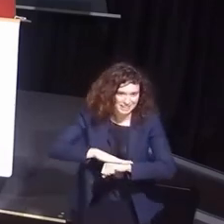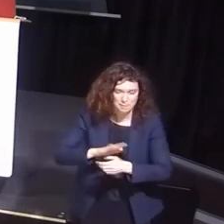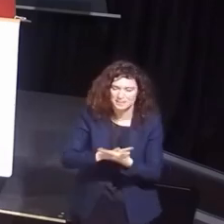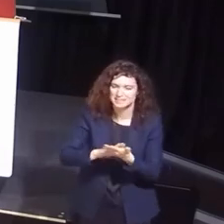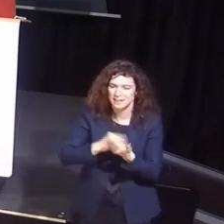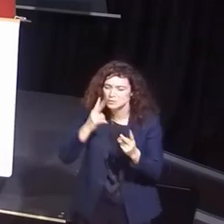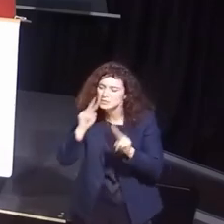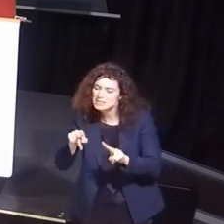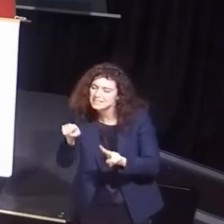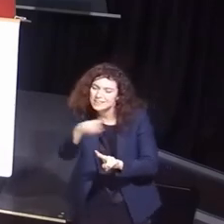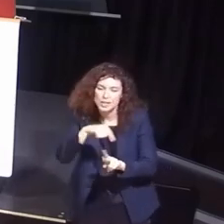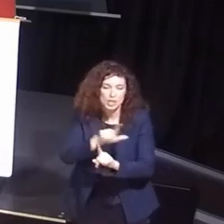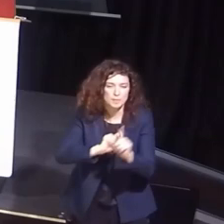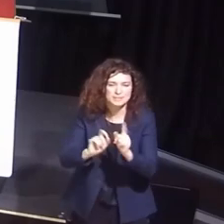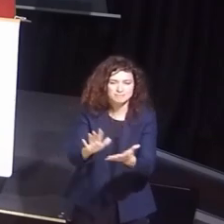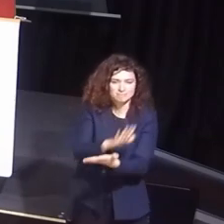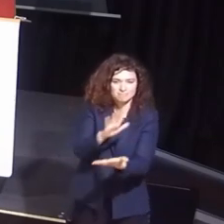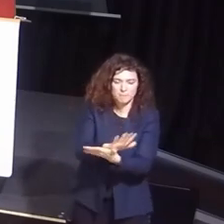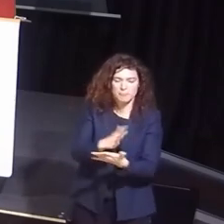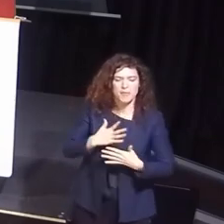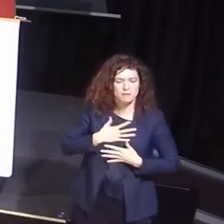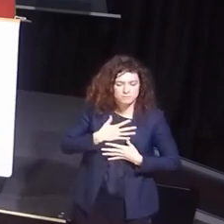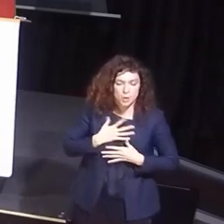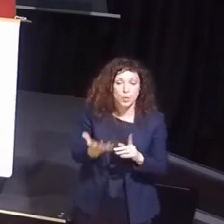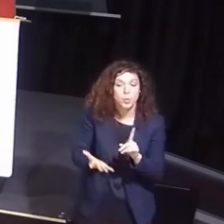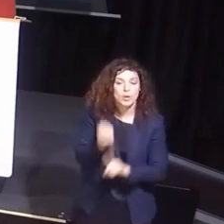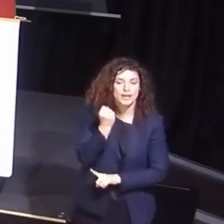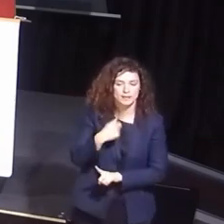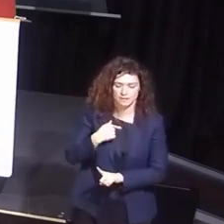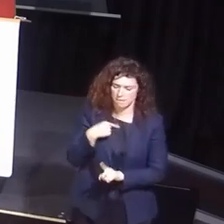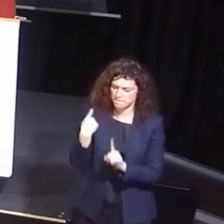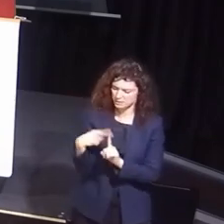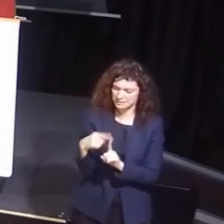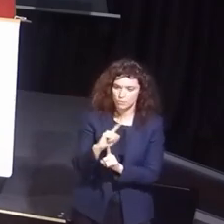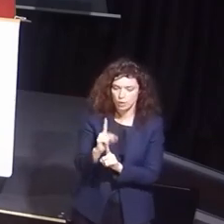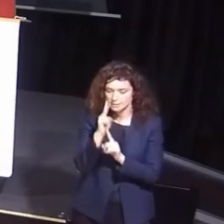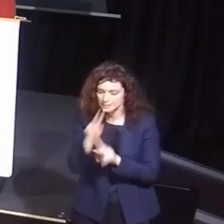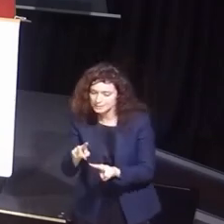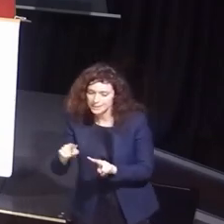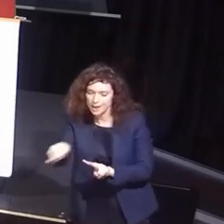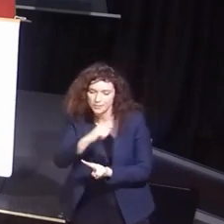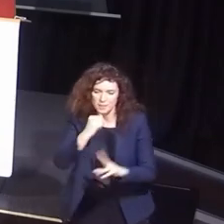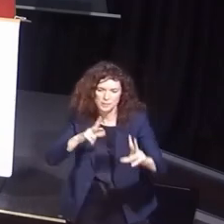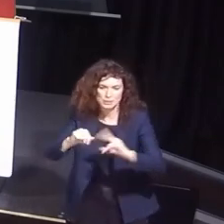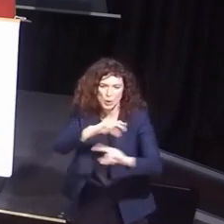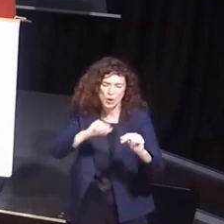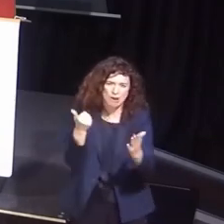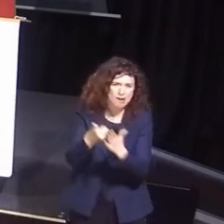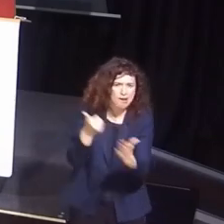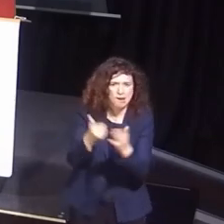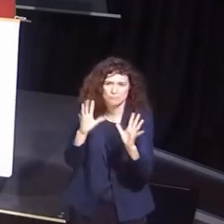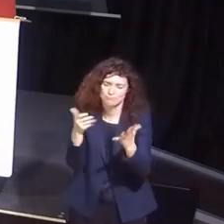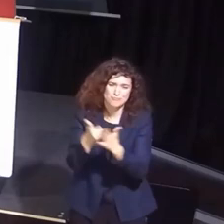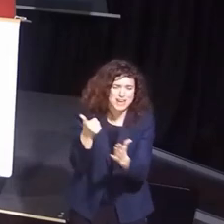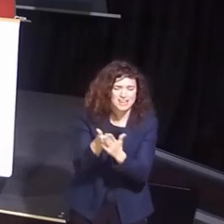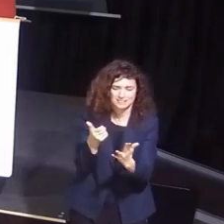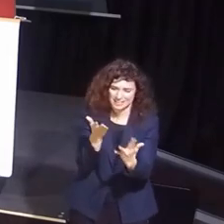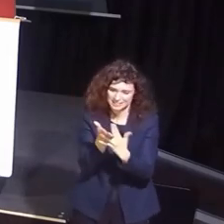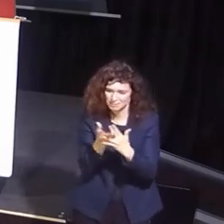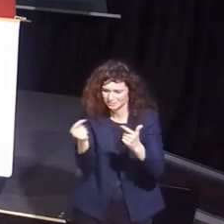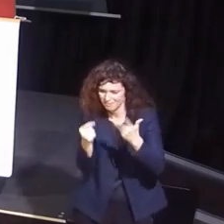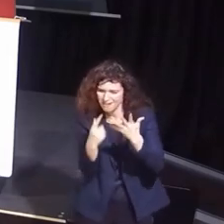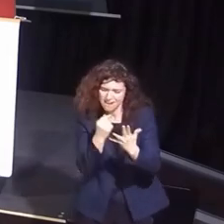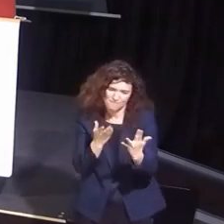wins, is the community and seeing everyone else getting emotional and excited about the games they can suddenly play or play with